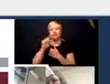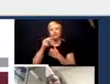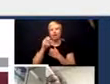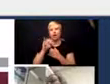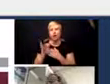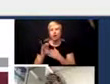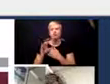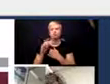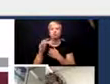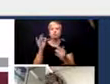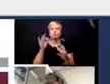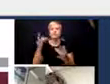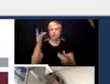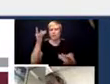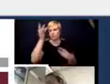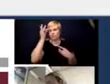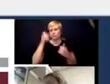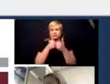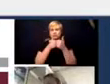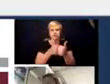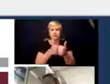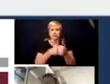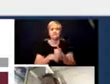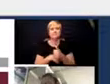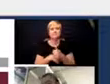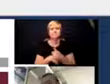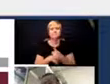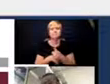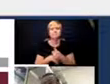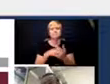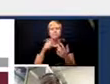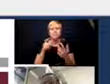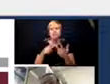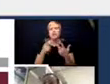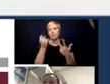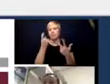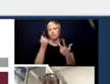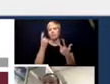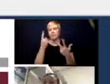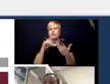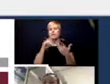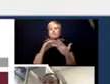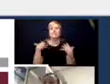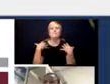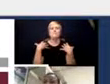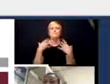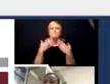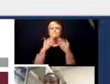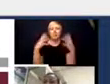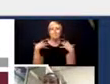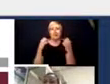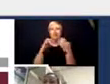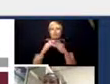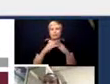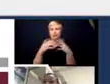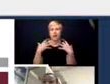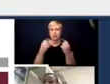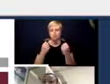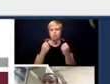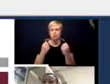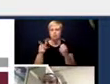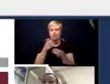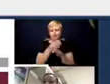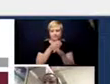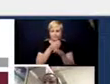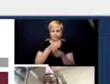last week. And then we also have 11 public health community health individuals who are doing field contact tracing to help make